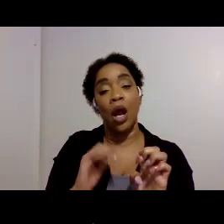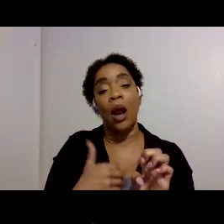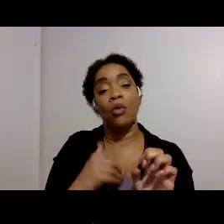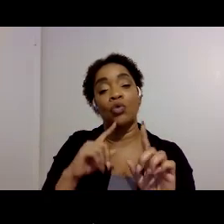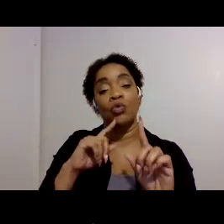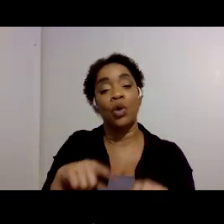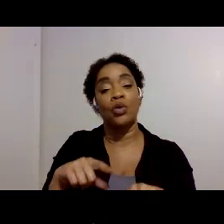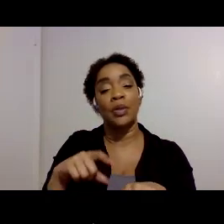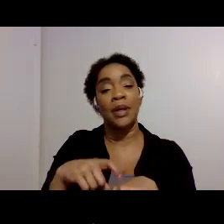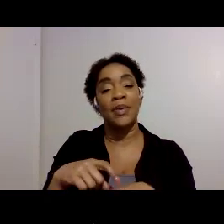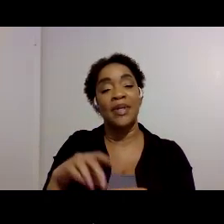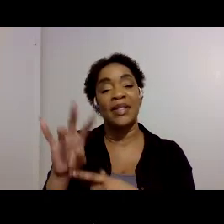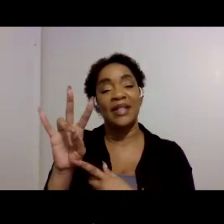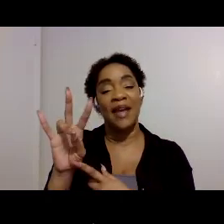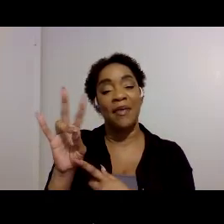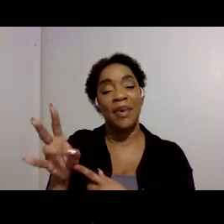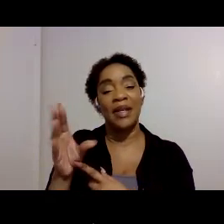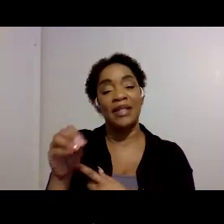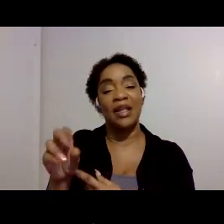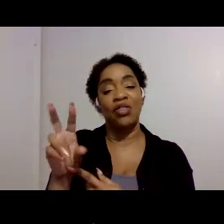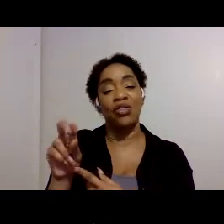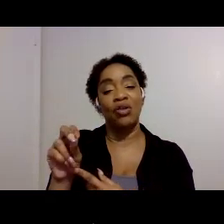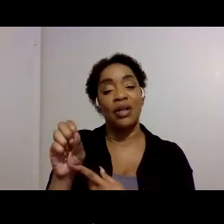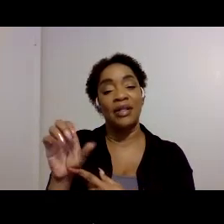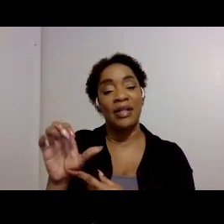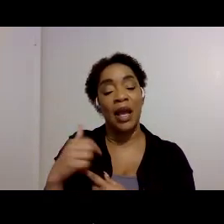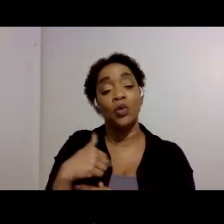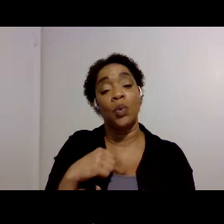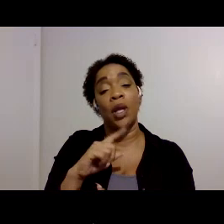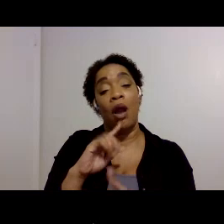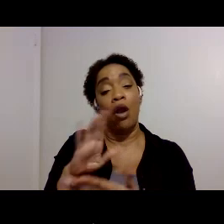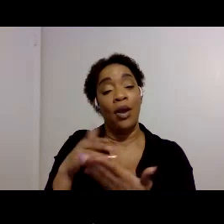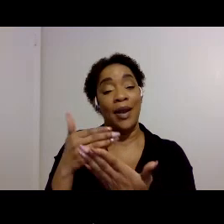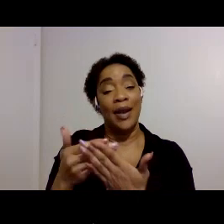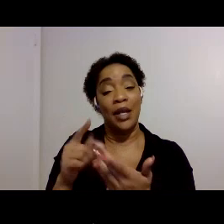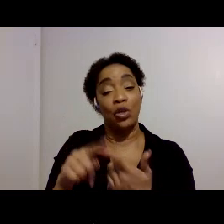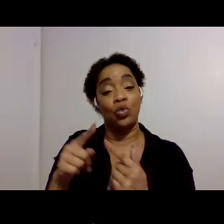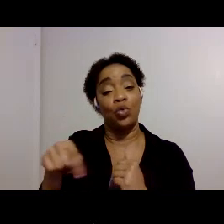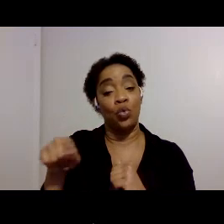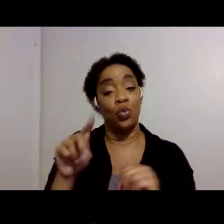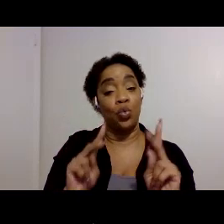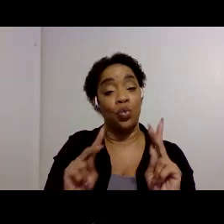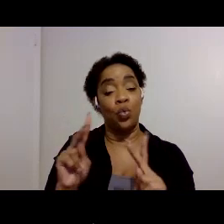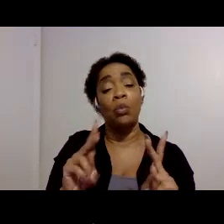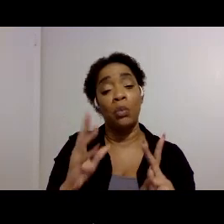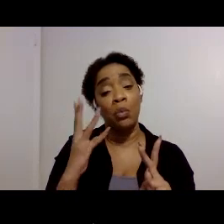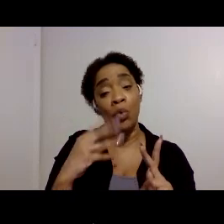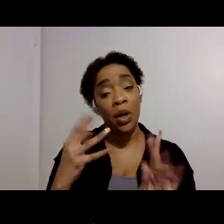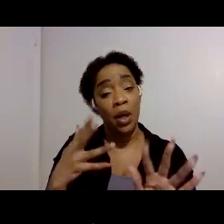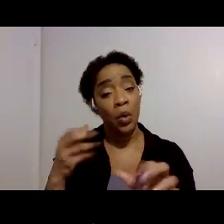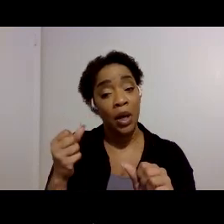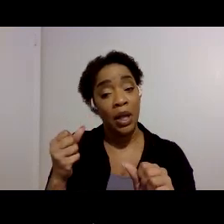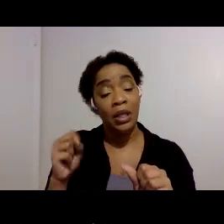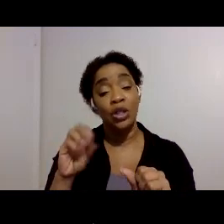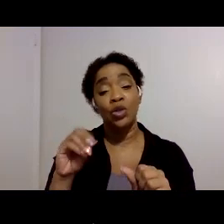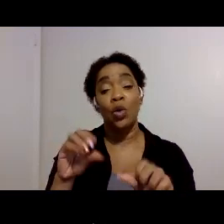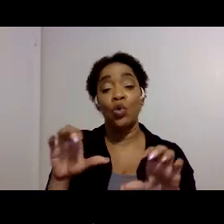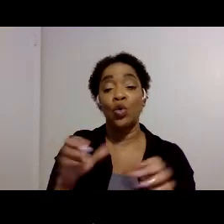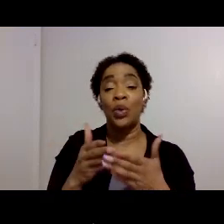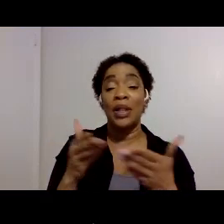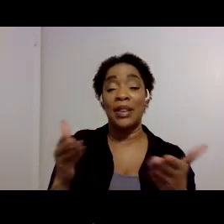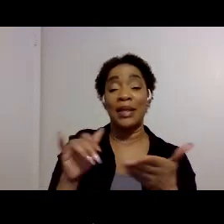and 30 seconds. So we're getting to our residents fairly quickly. So doing risky things potentially that